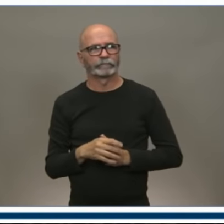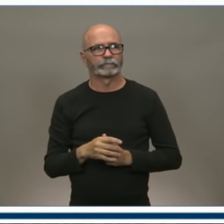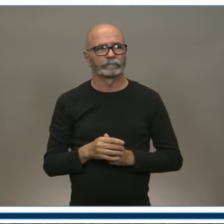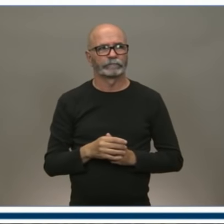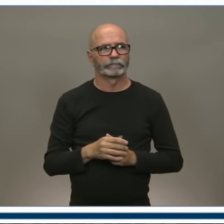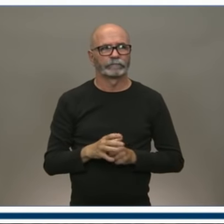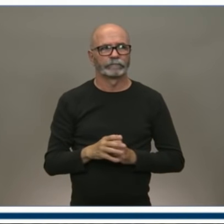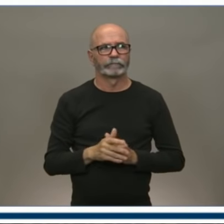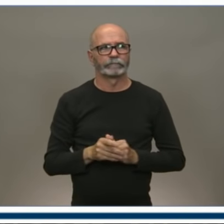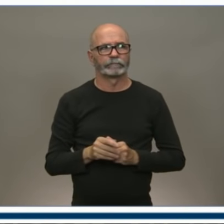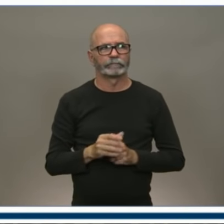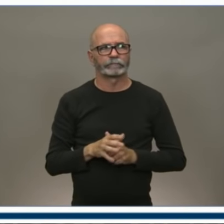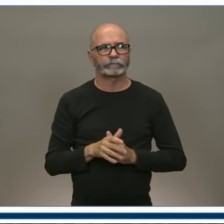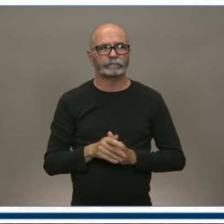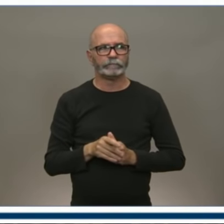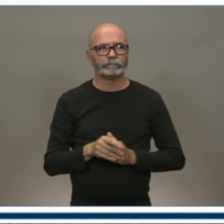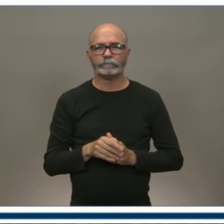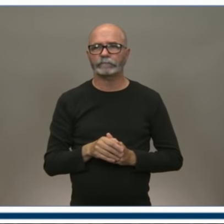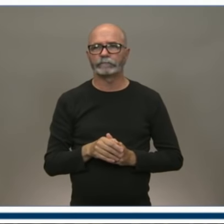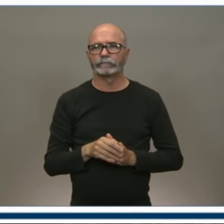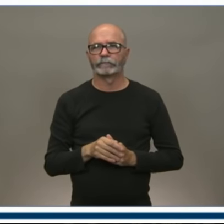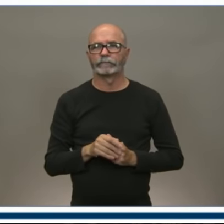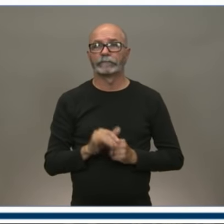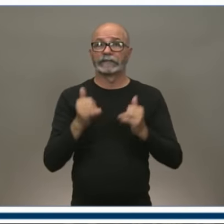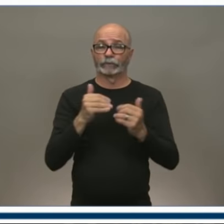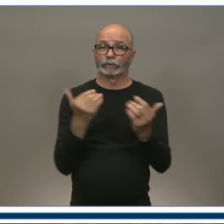investigation that was announced today. I know that you